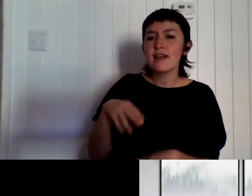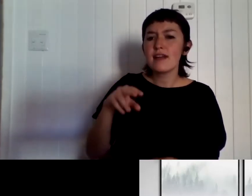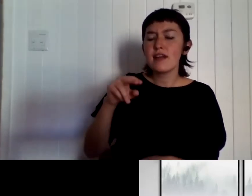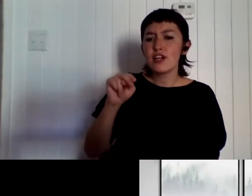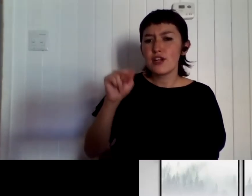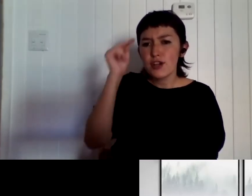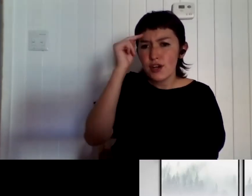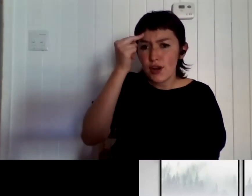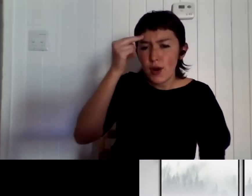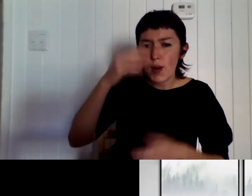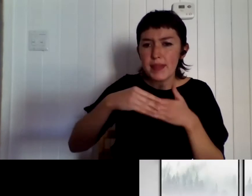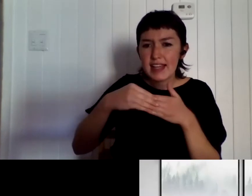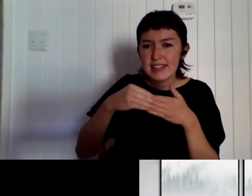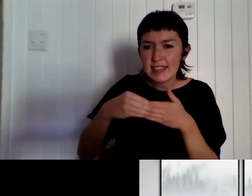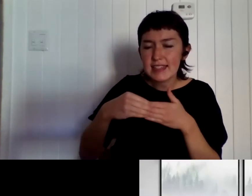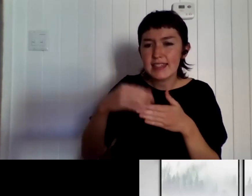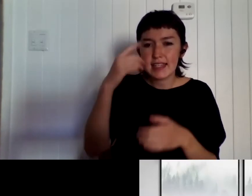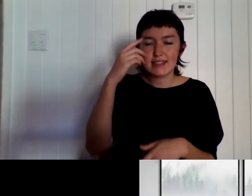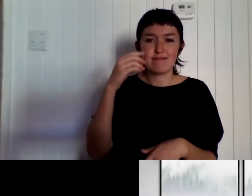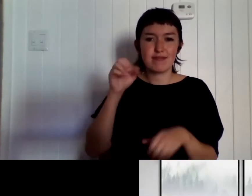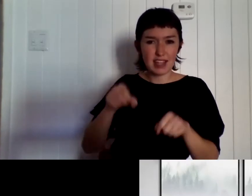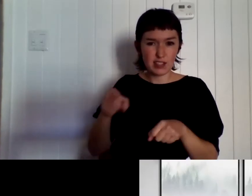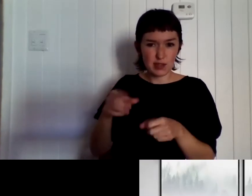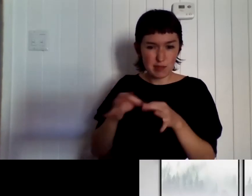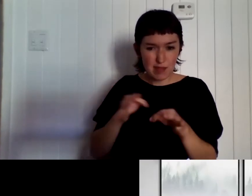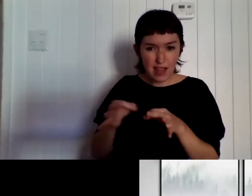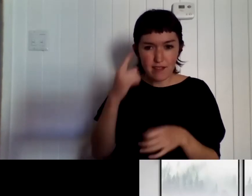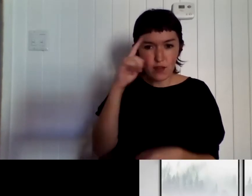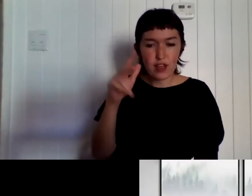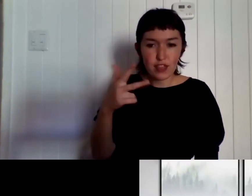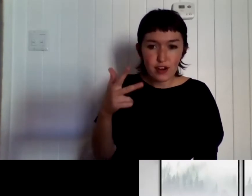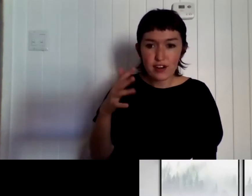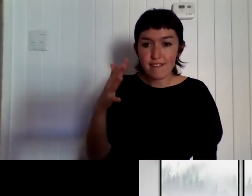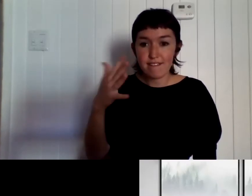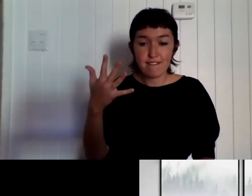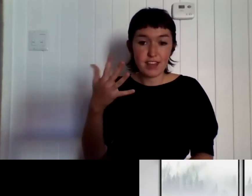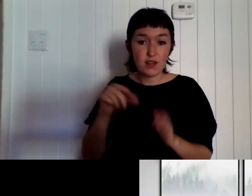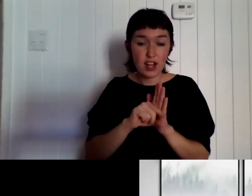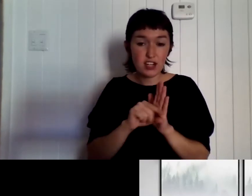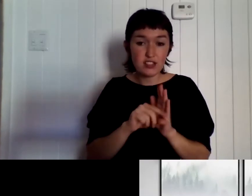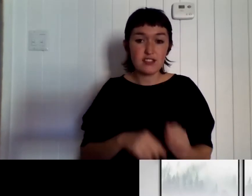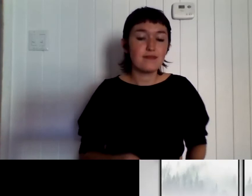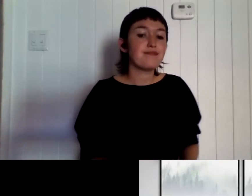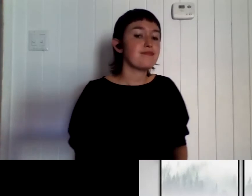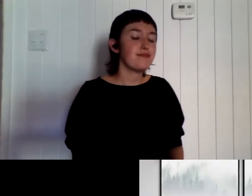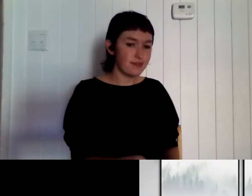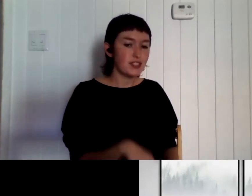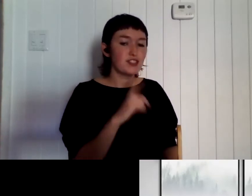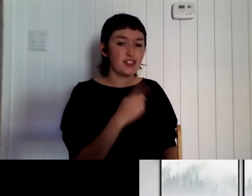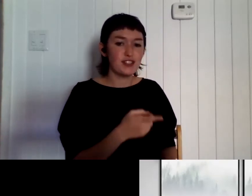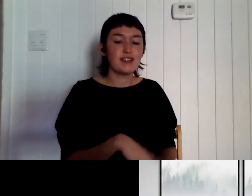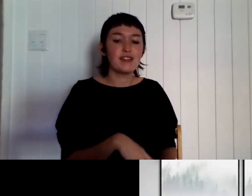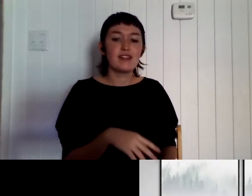5th graders? Can do. So neuroplasticity is this idea that the brain